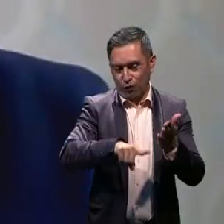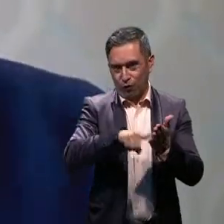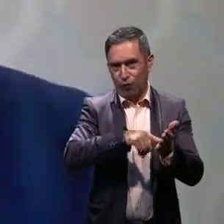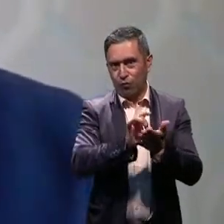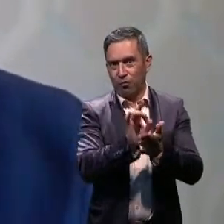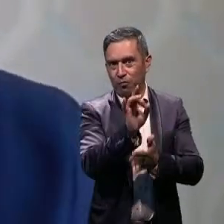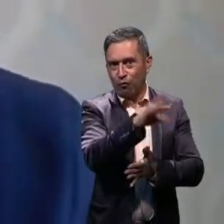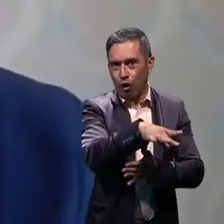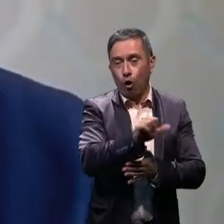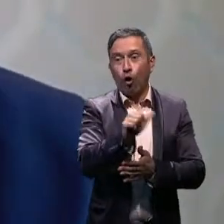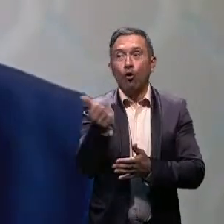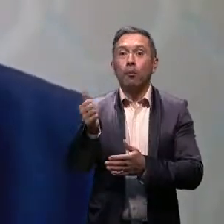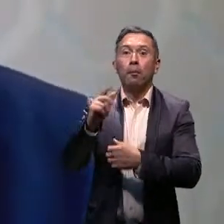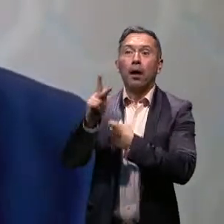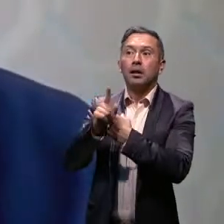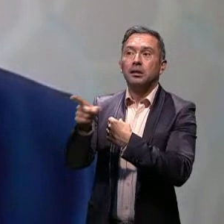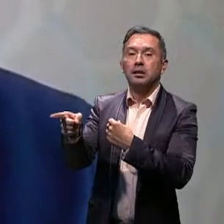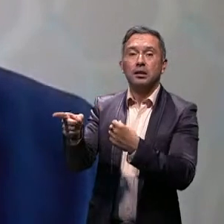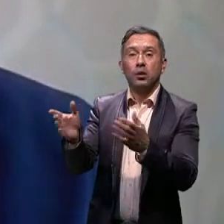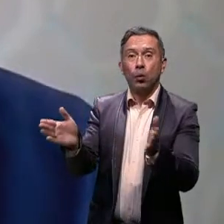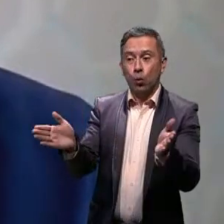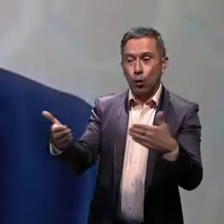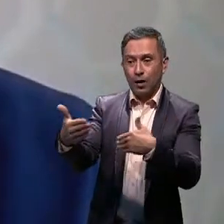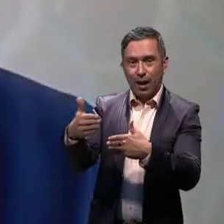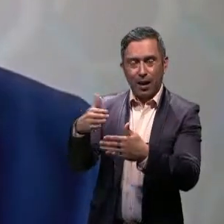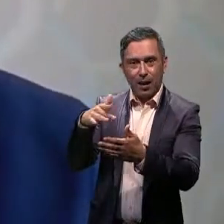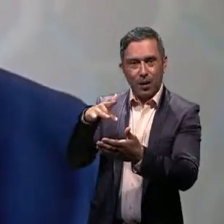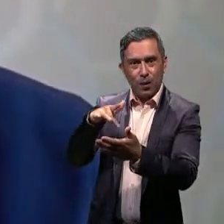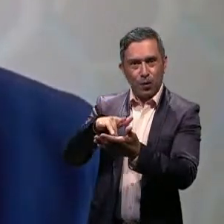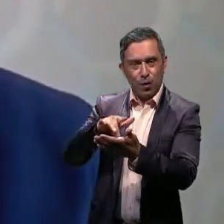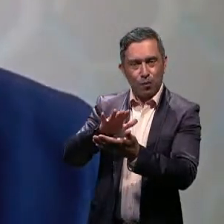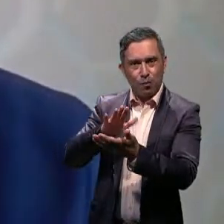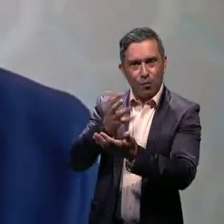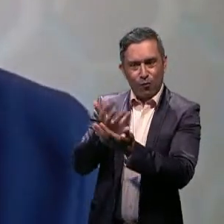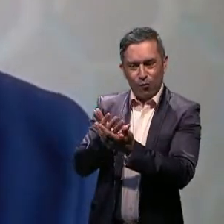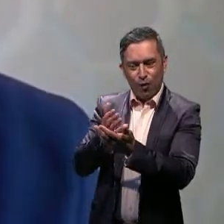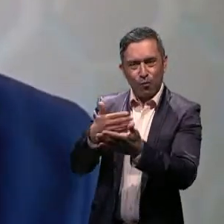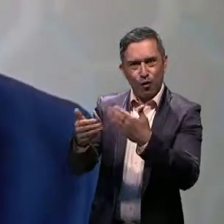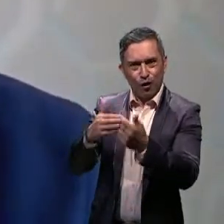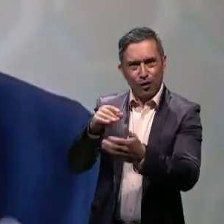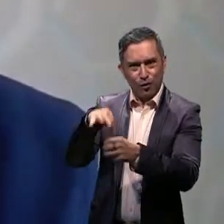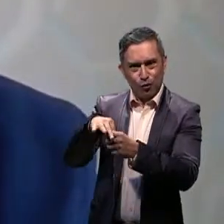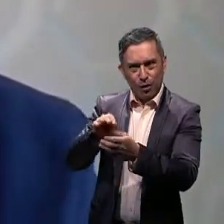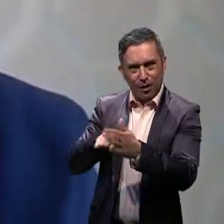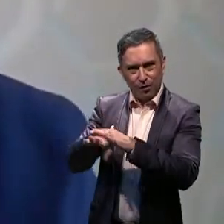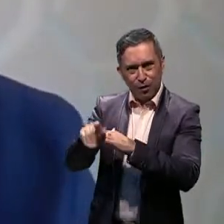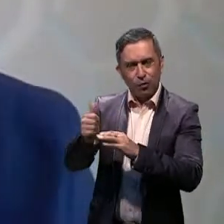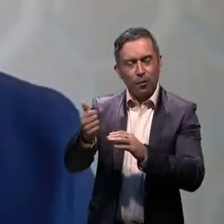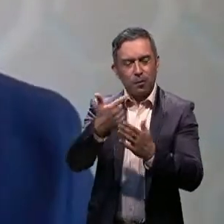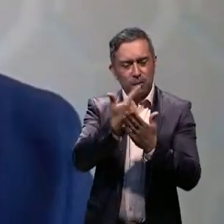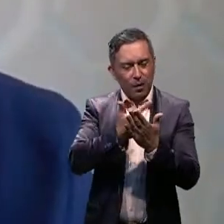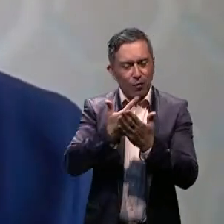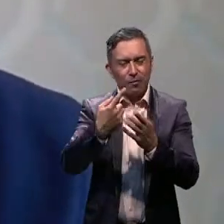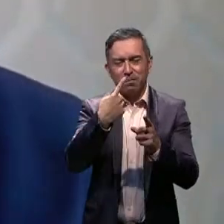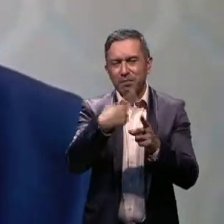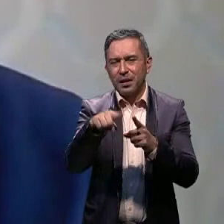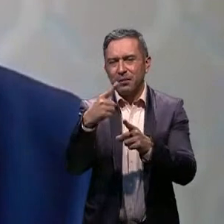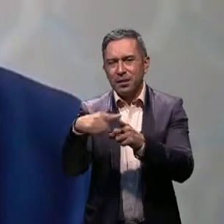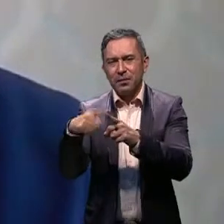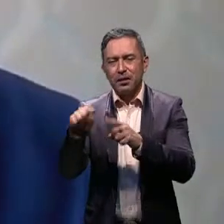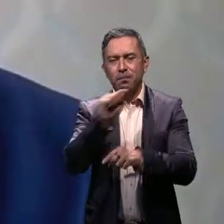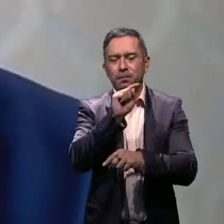one, it could be electronic ballot box. In another one, the electoral listing.